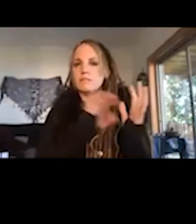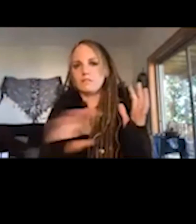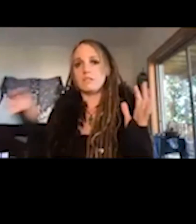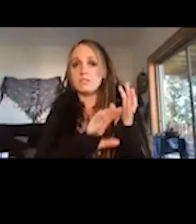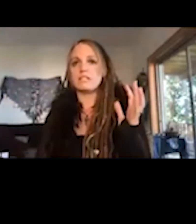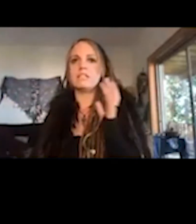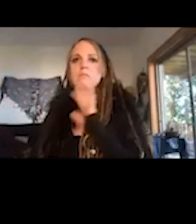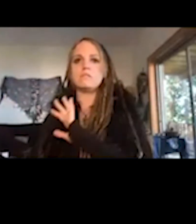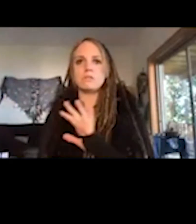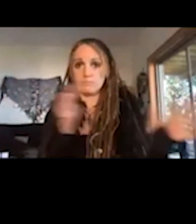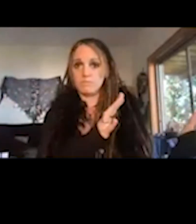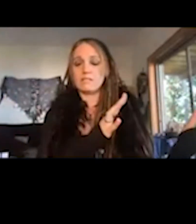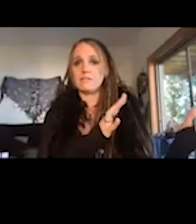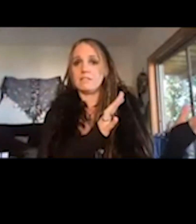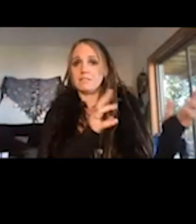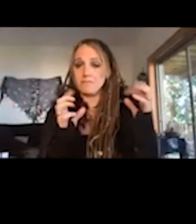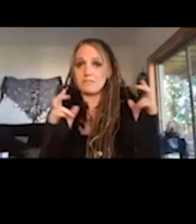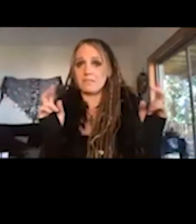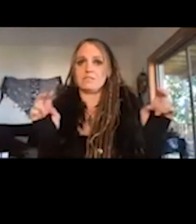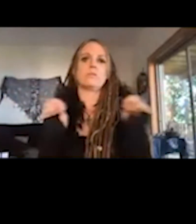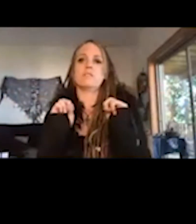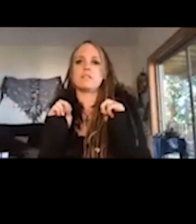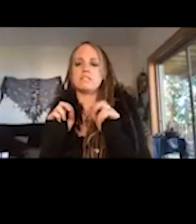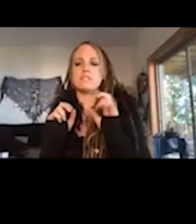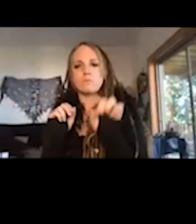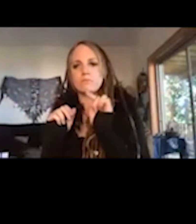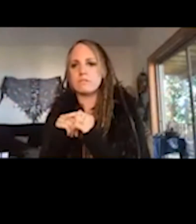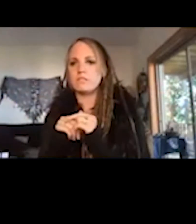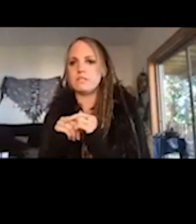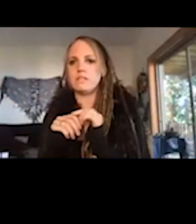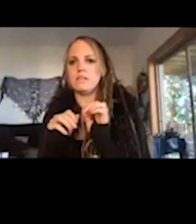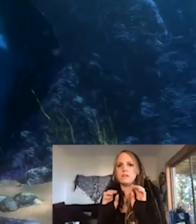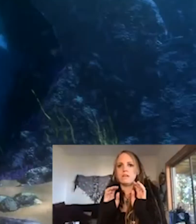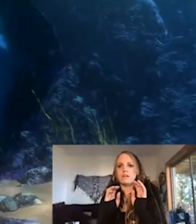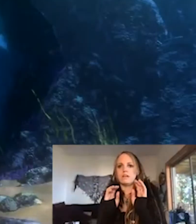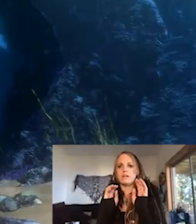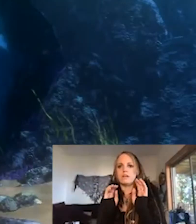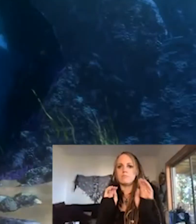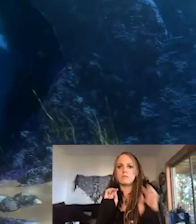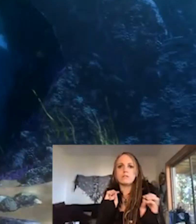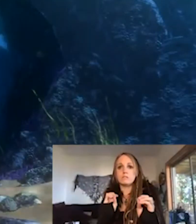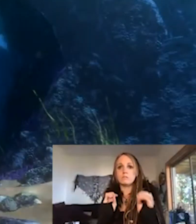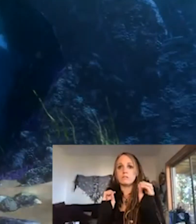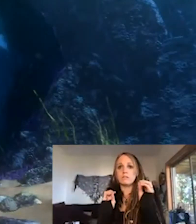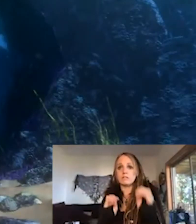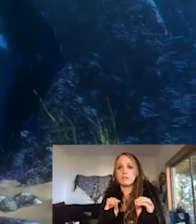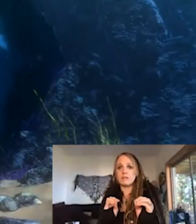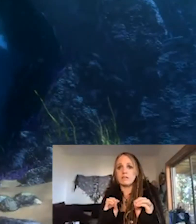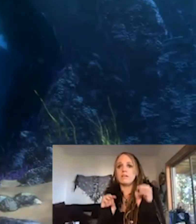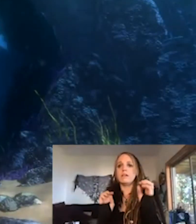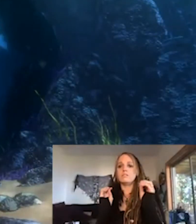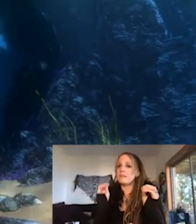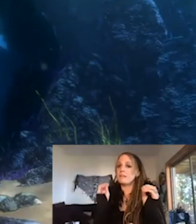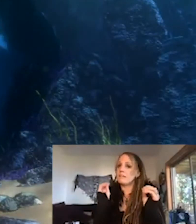then when you show right to left, it feels like it's a wrong direction. So right before this scene, Marlon and Dory are talking. Dory's